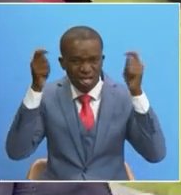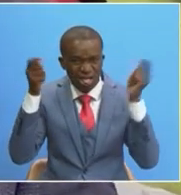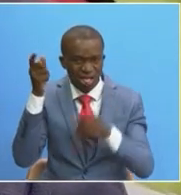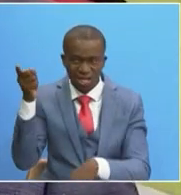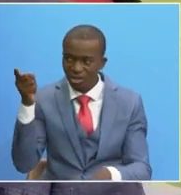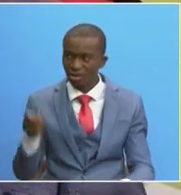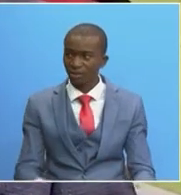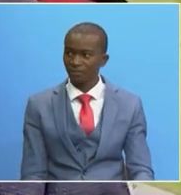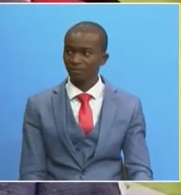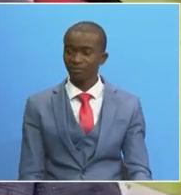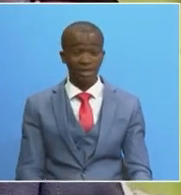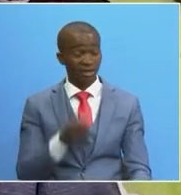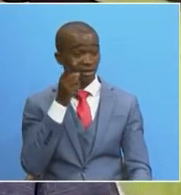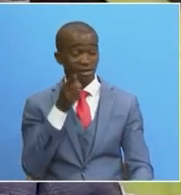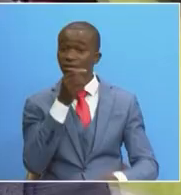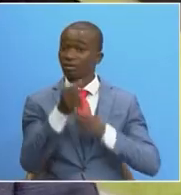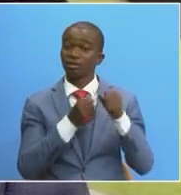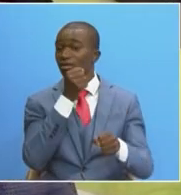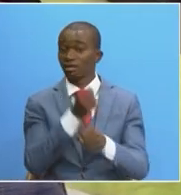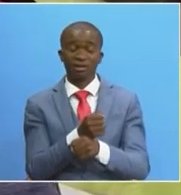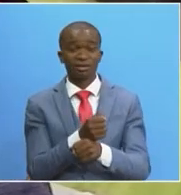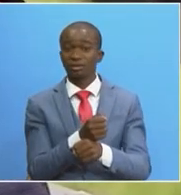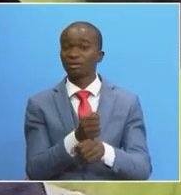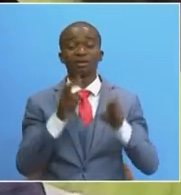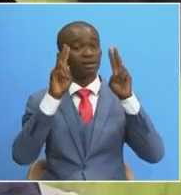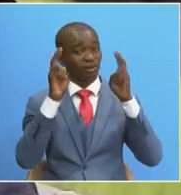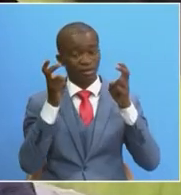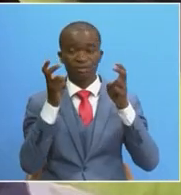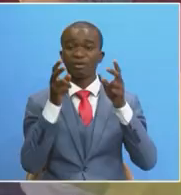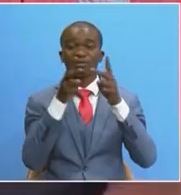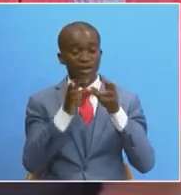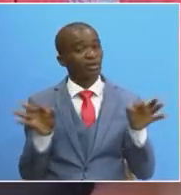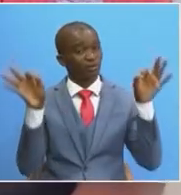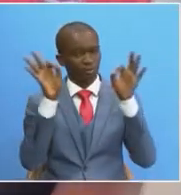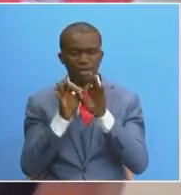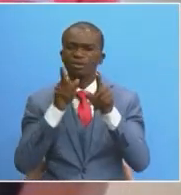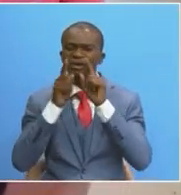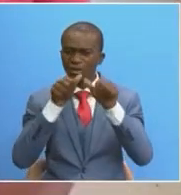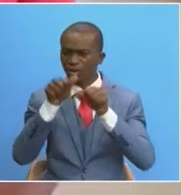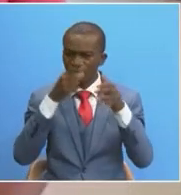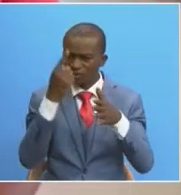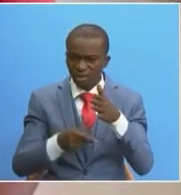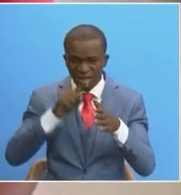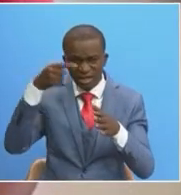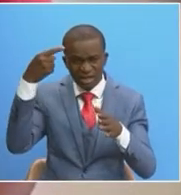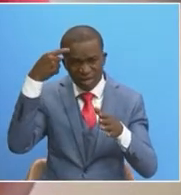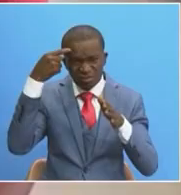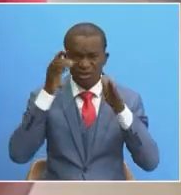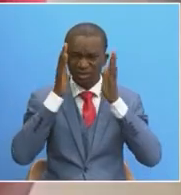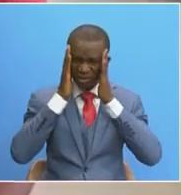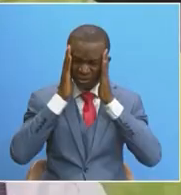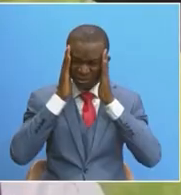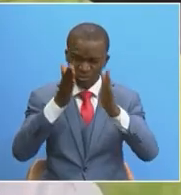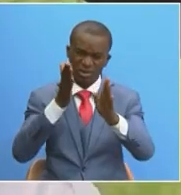resonates well with the New Dawn government's strides towards education sector because